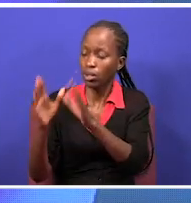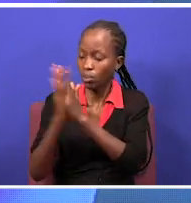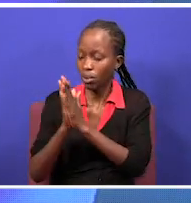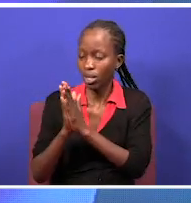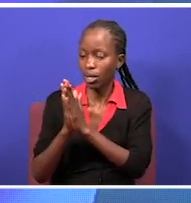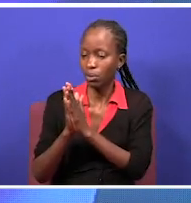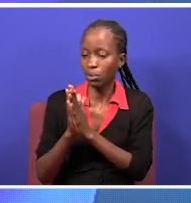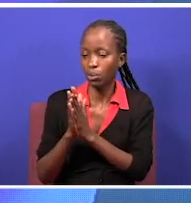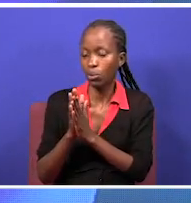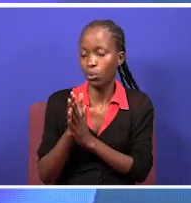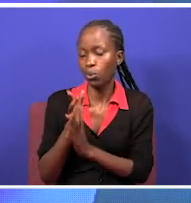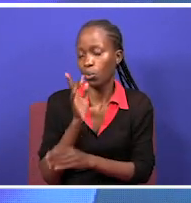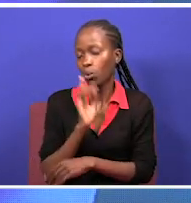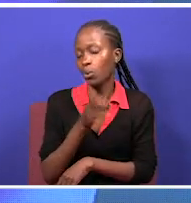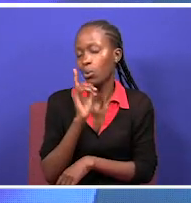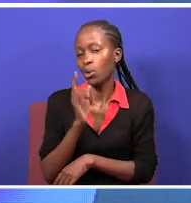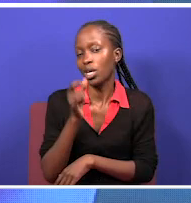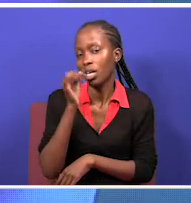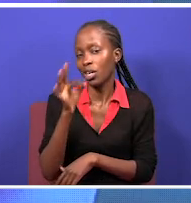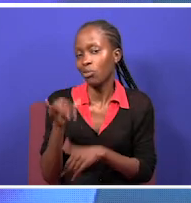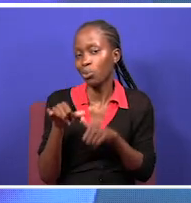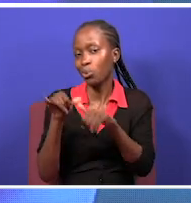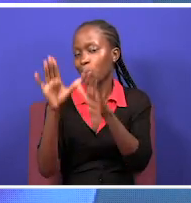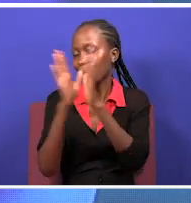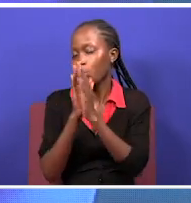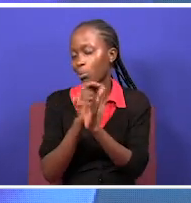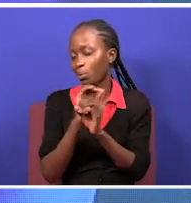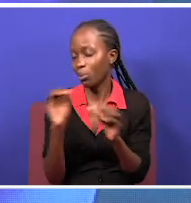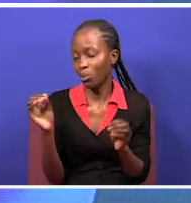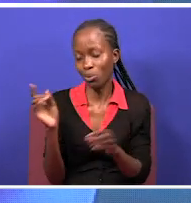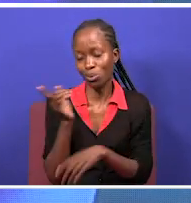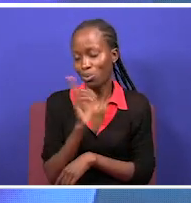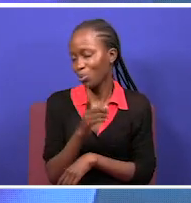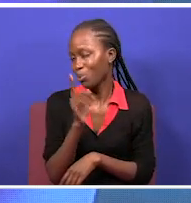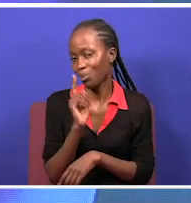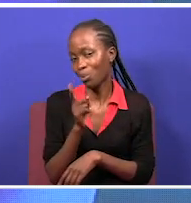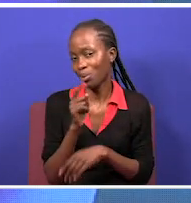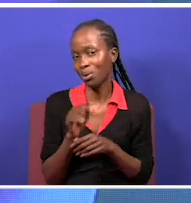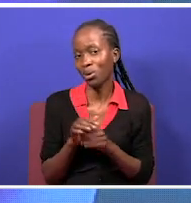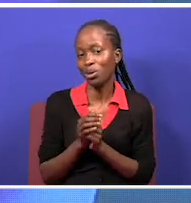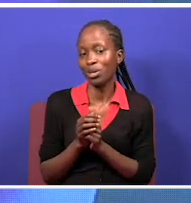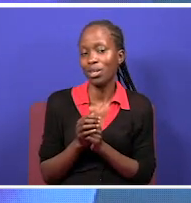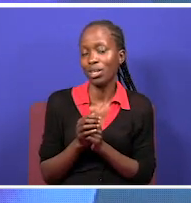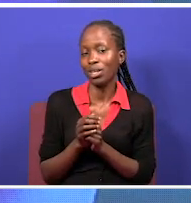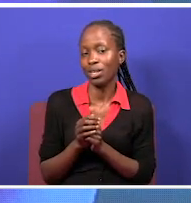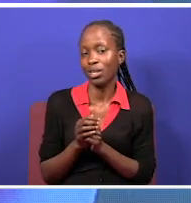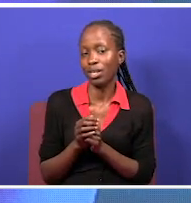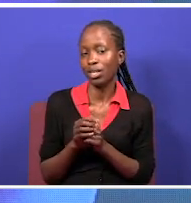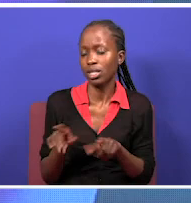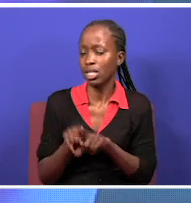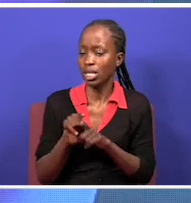you. If you did not continue, there would be hell to pay. And you know, she told